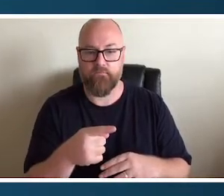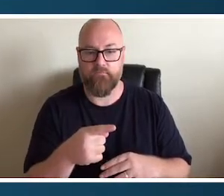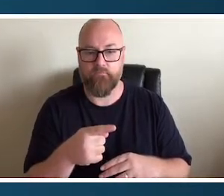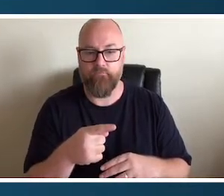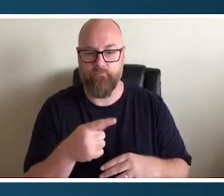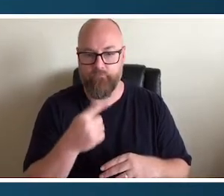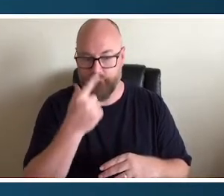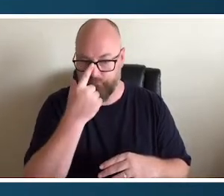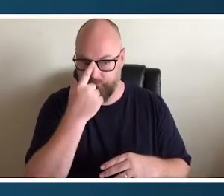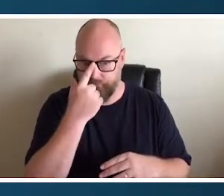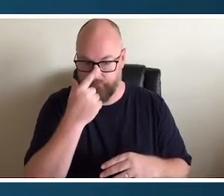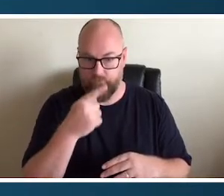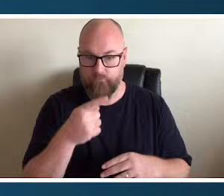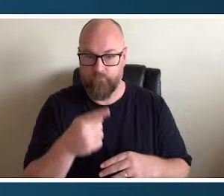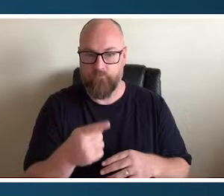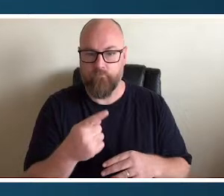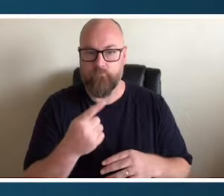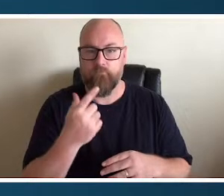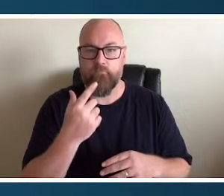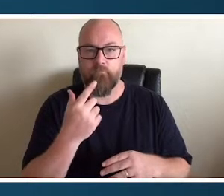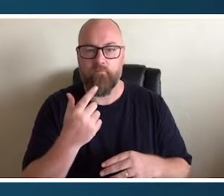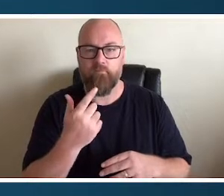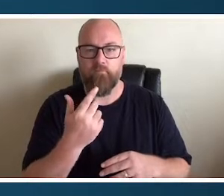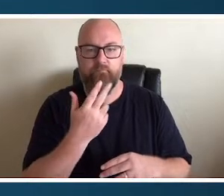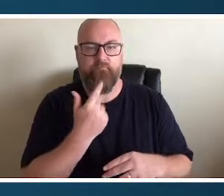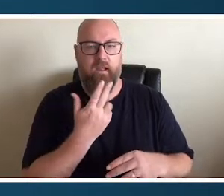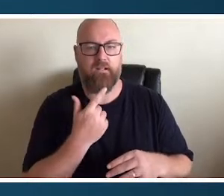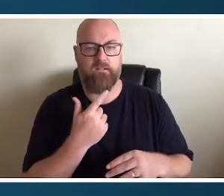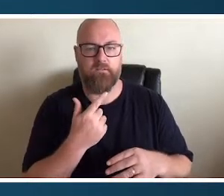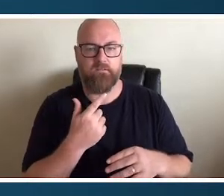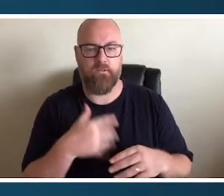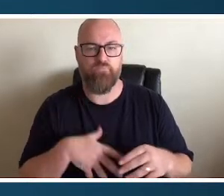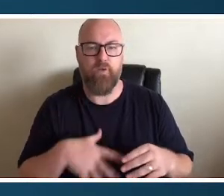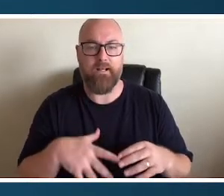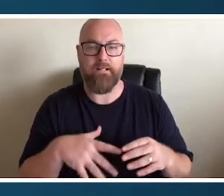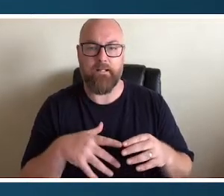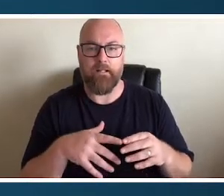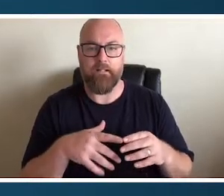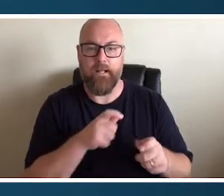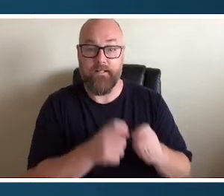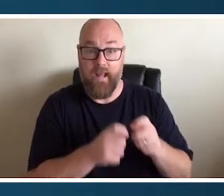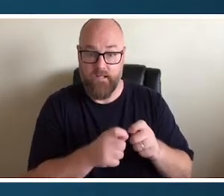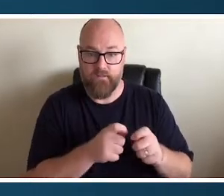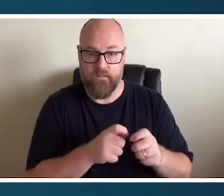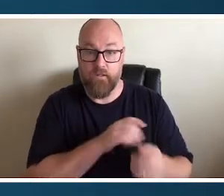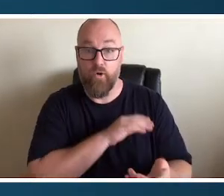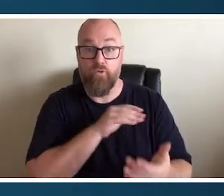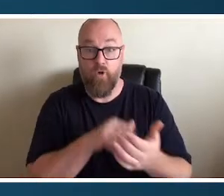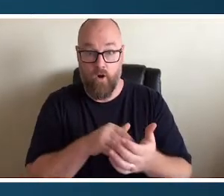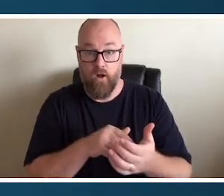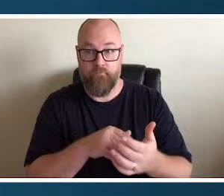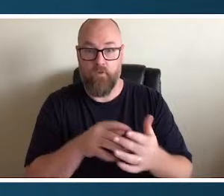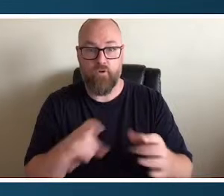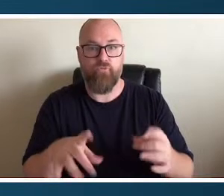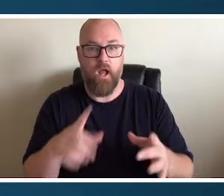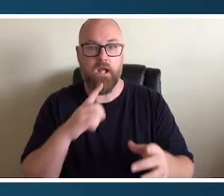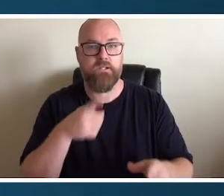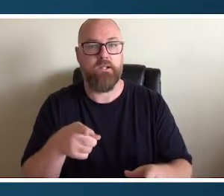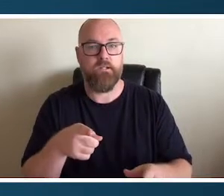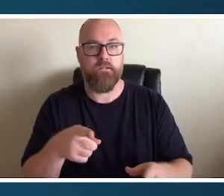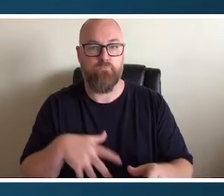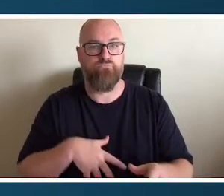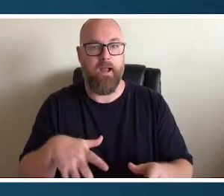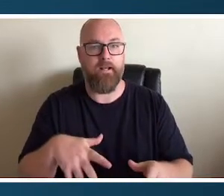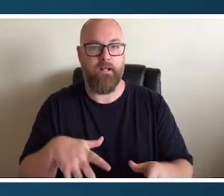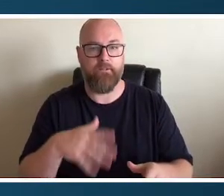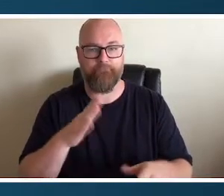worker sent someone else to do the test for her, and when she arrived in Australia, she was already pregnant, and the employer had to sort that